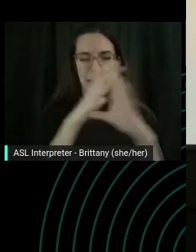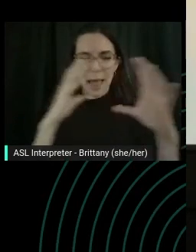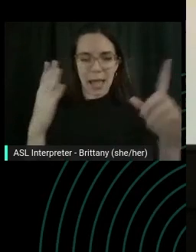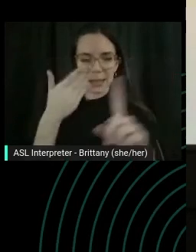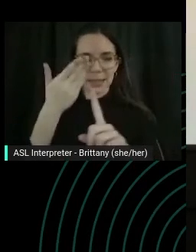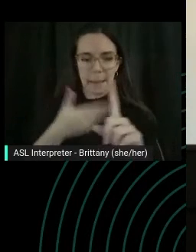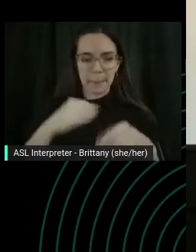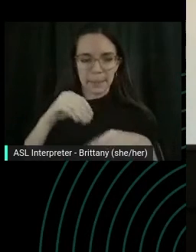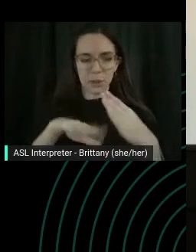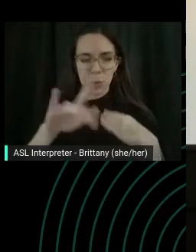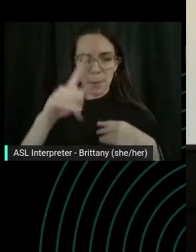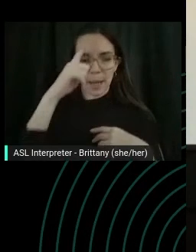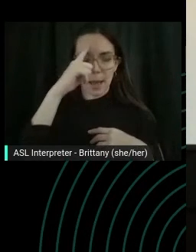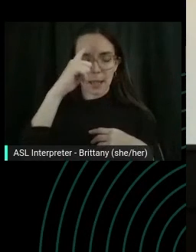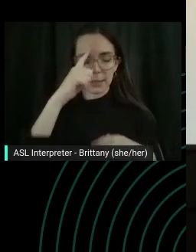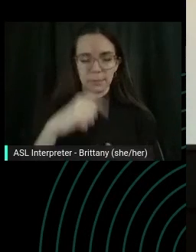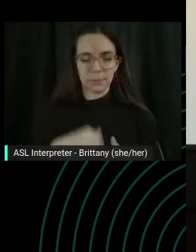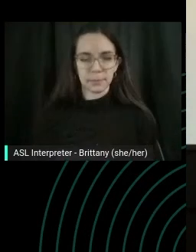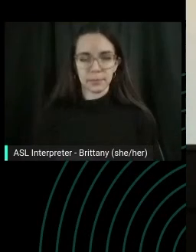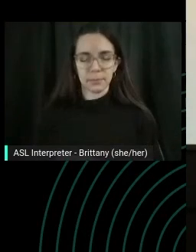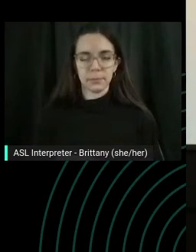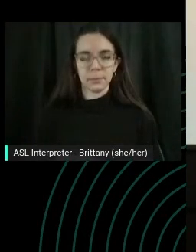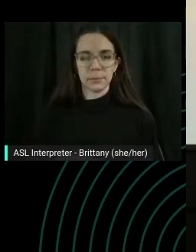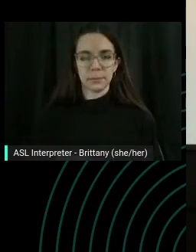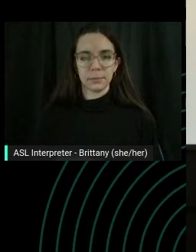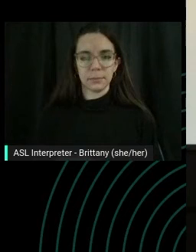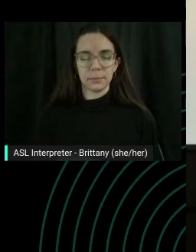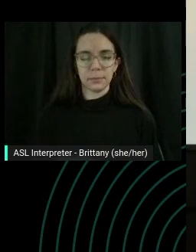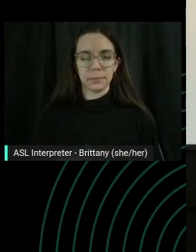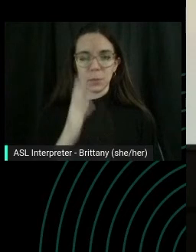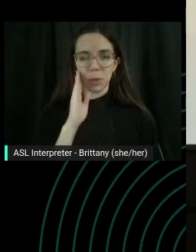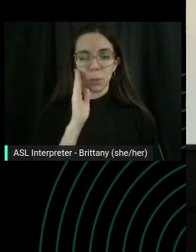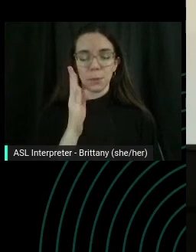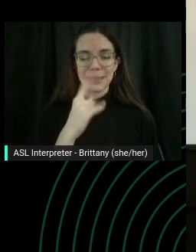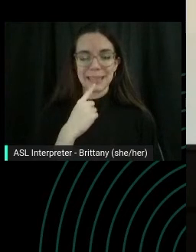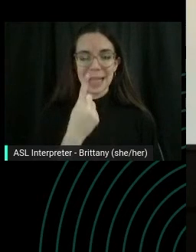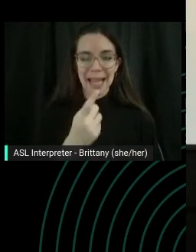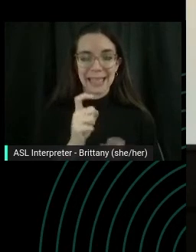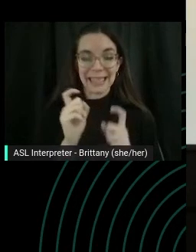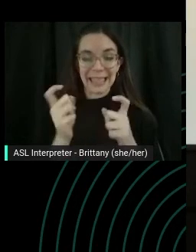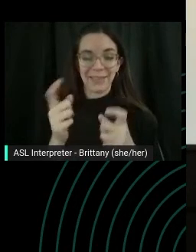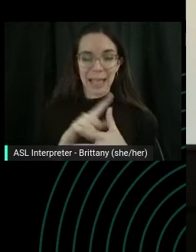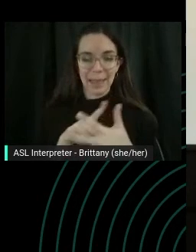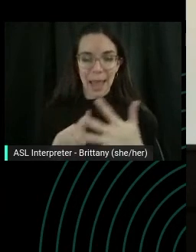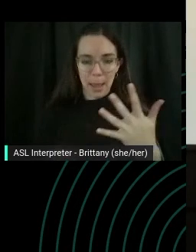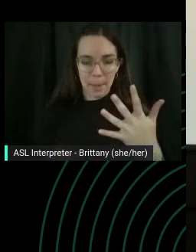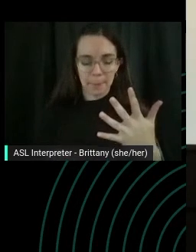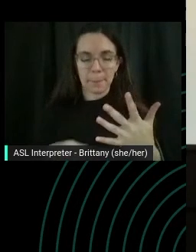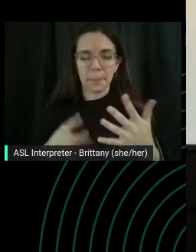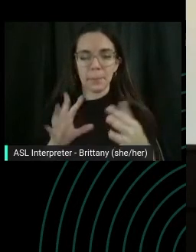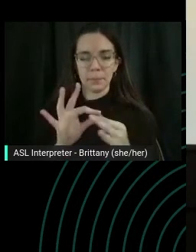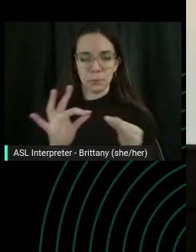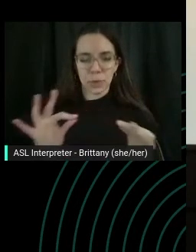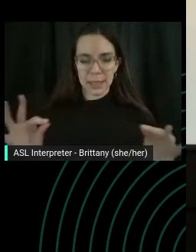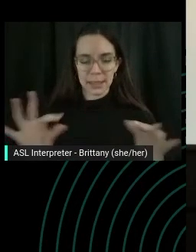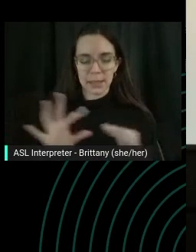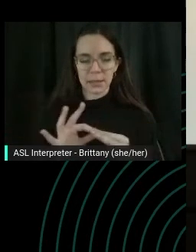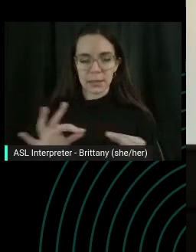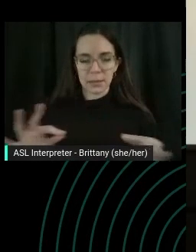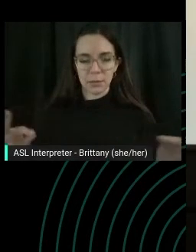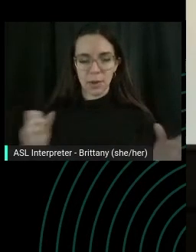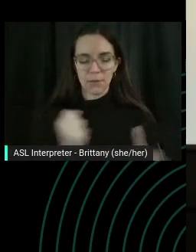And we're going to be saying and giving them the following phrases of love and of